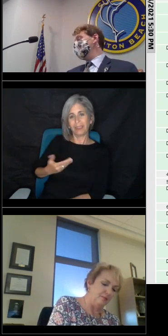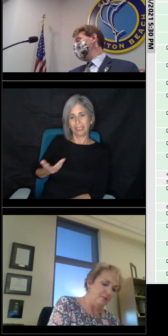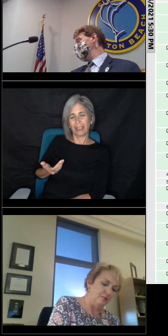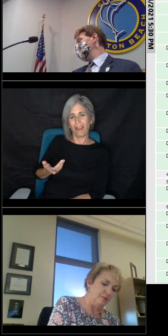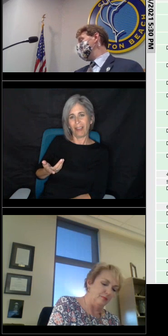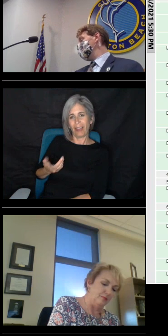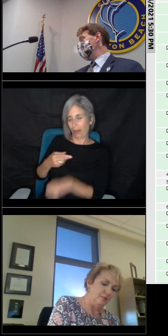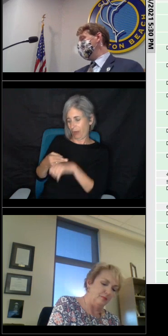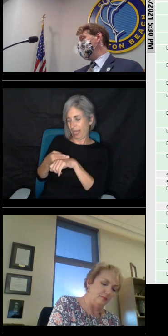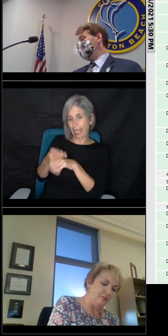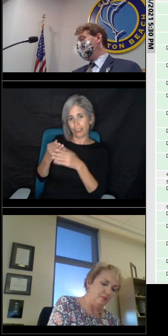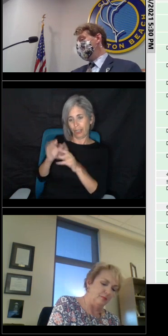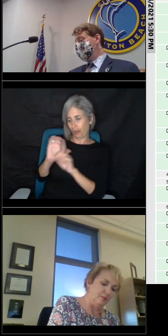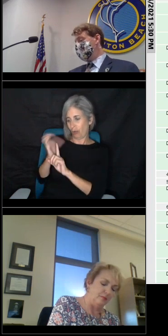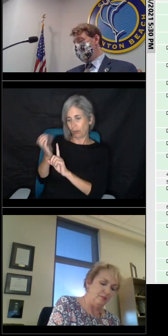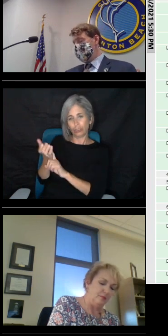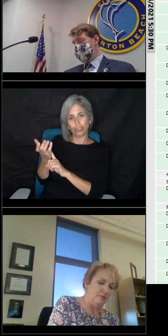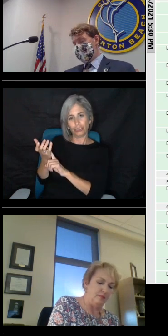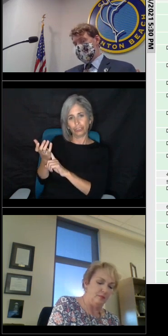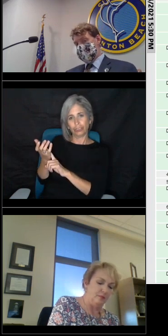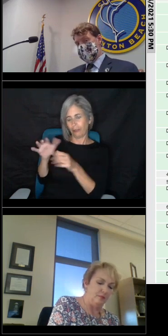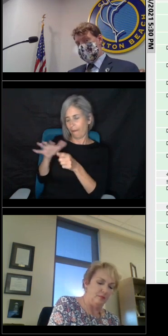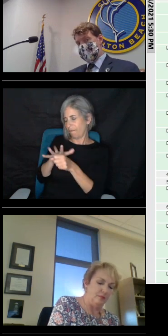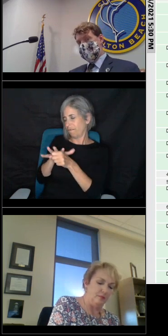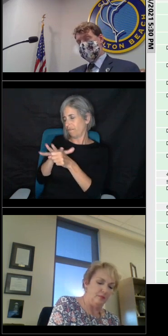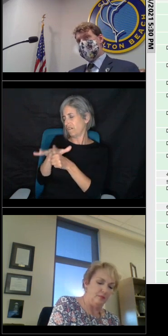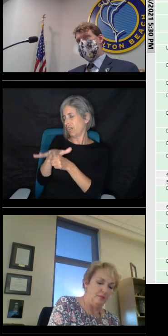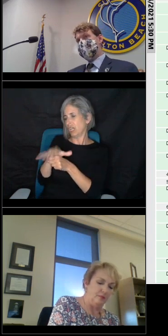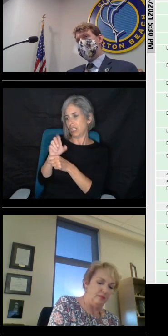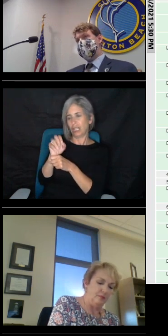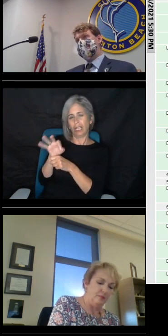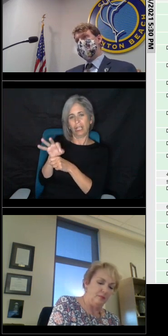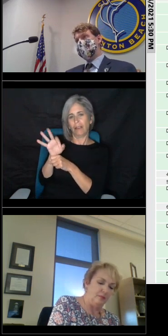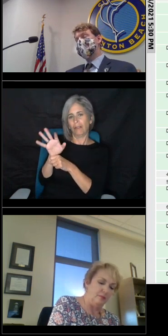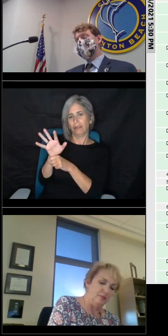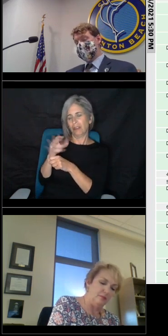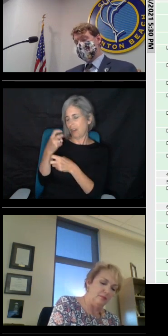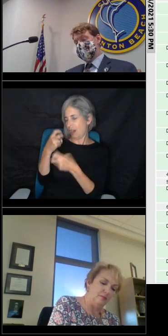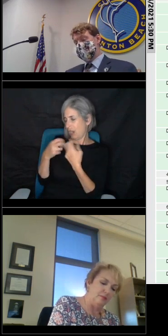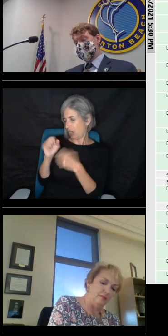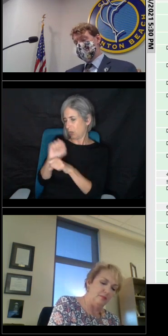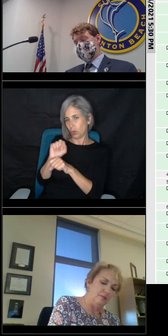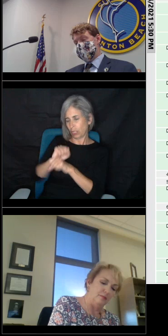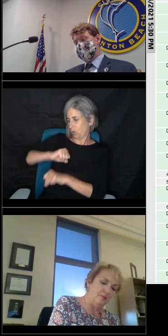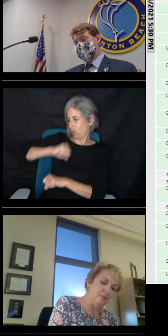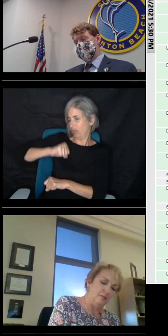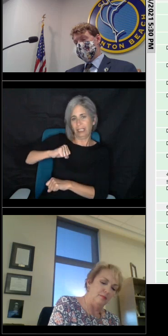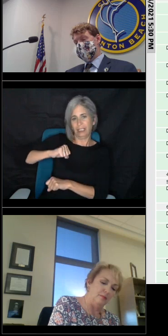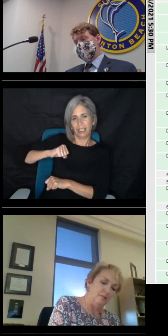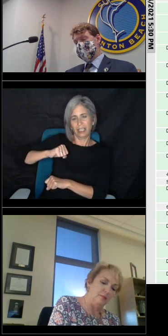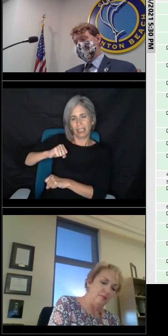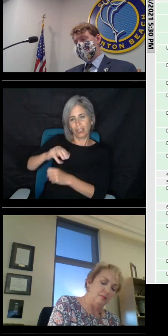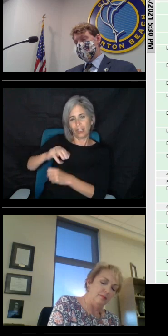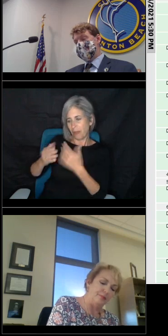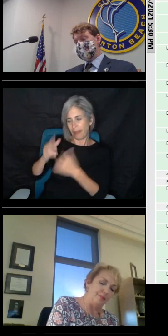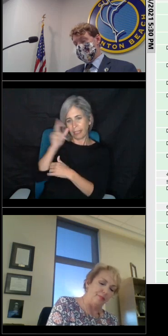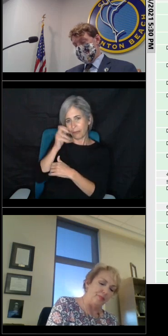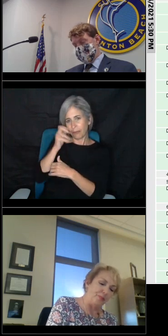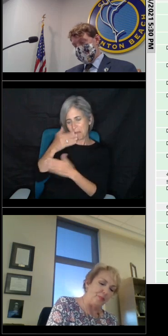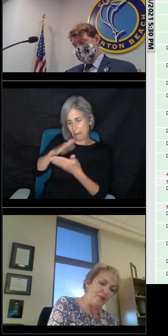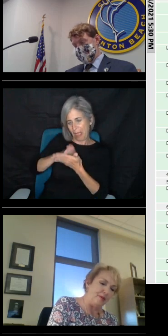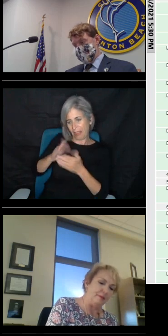our Haitian culture is just so full of just hard work and resiliency. And you may, hear a lot of the bad things